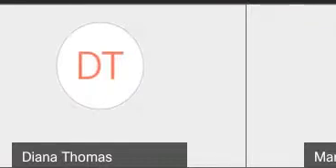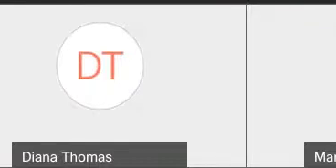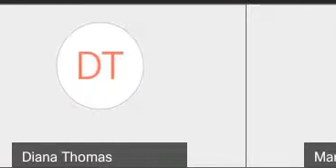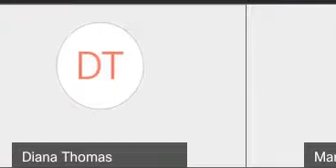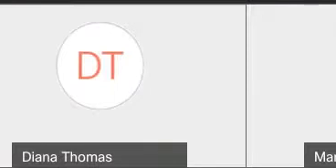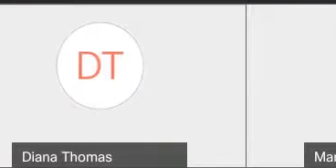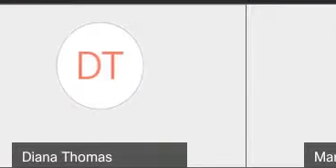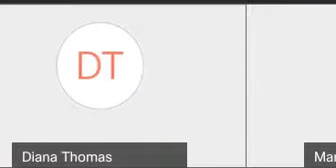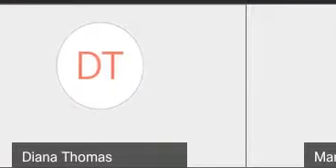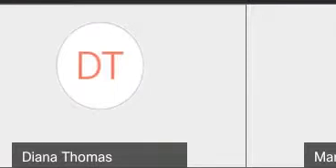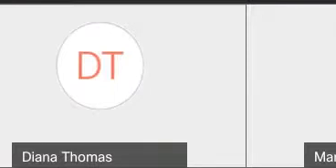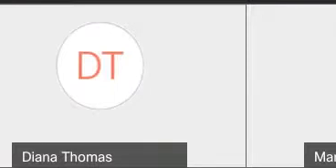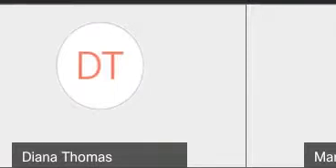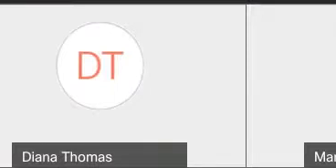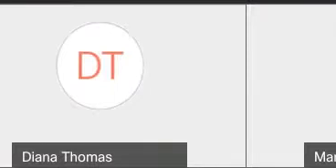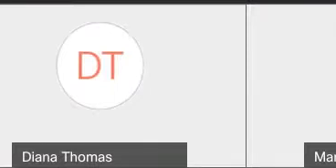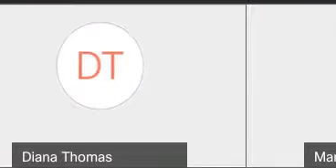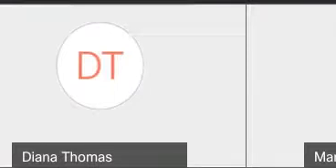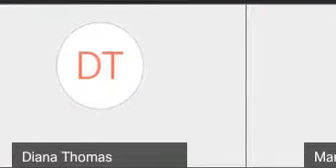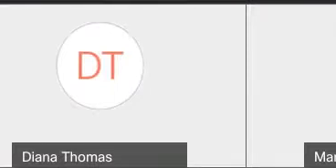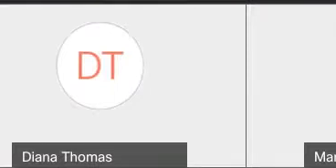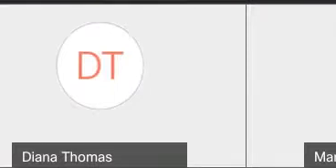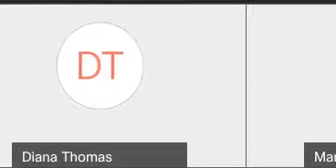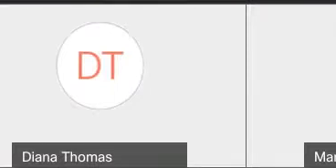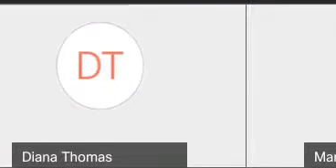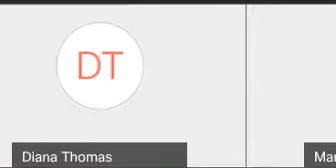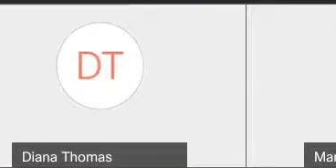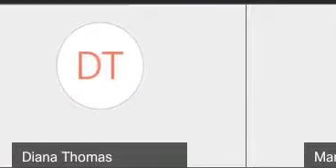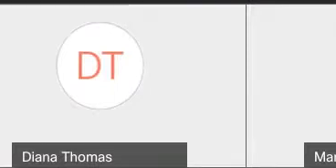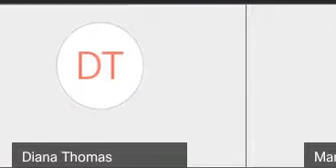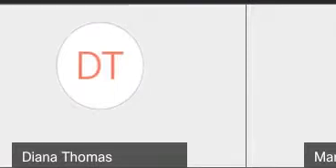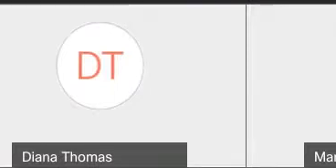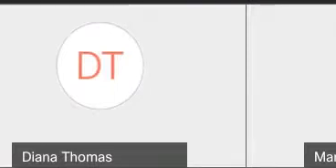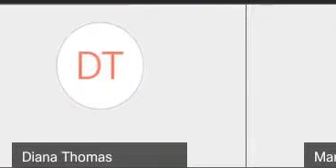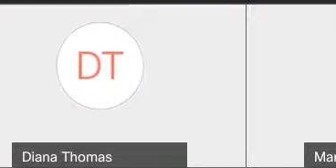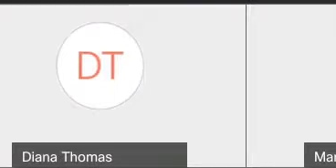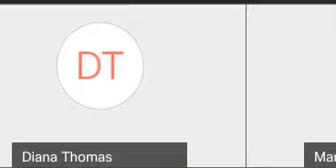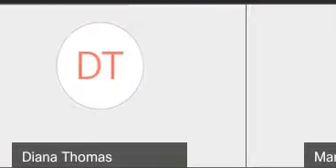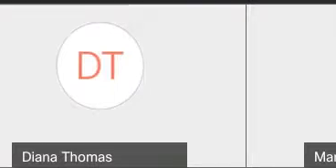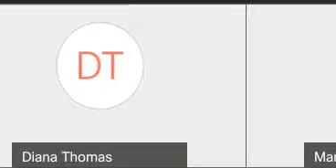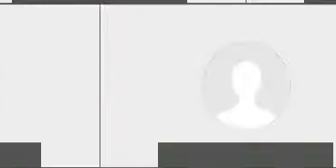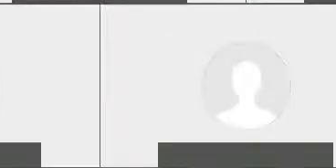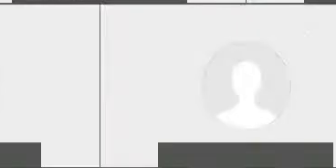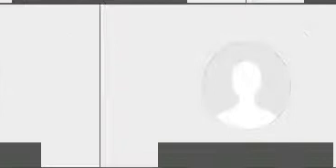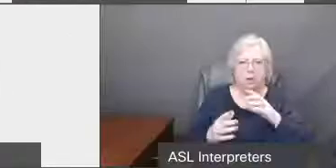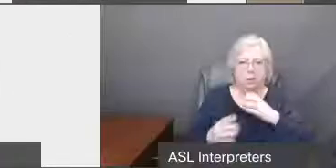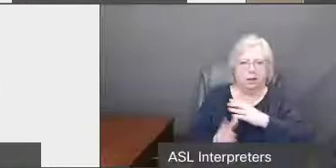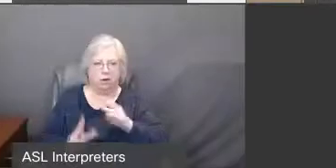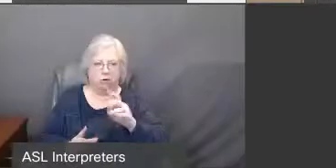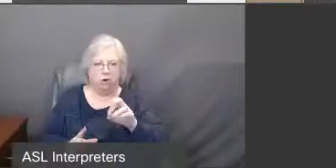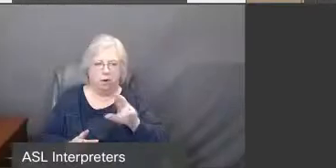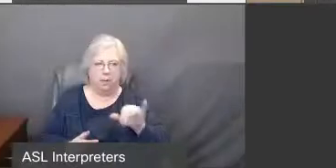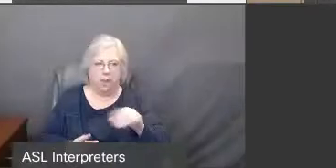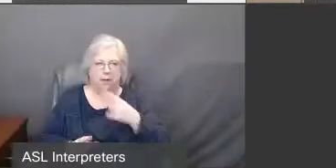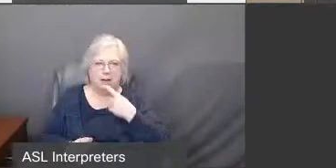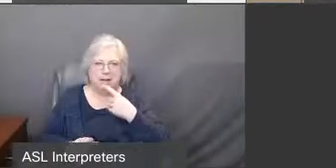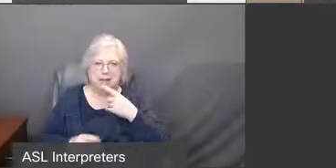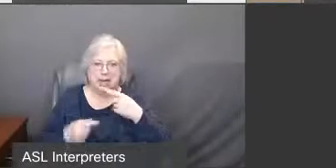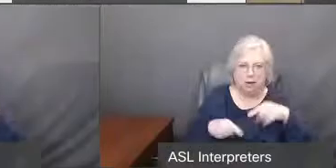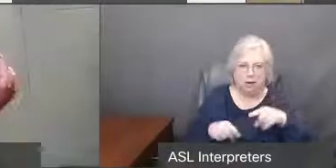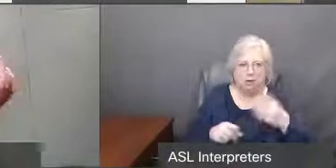get upset about too much other than the traffic. And I want to go back to what Commissioner Berry said in the last